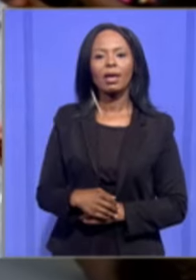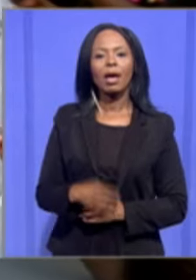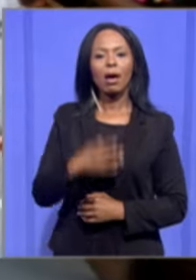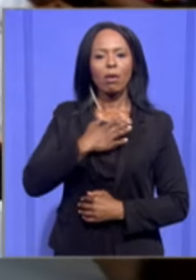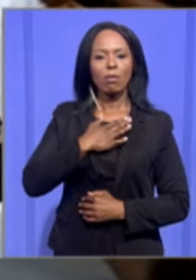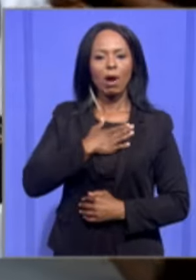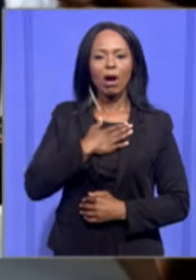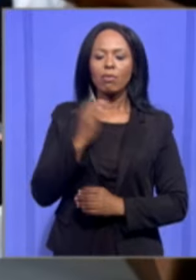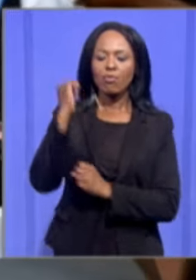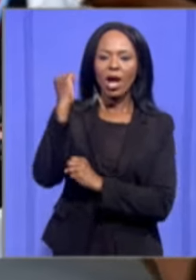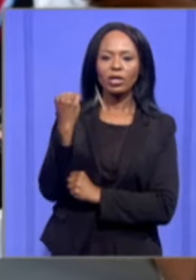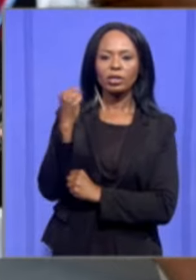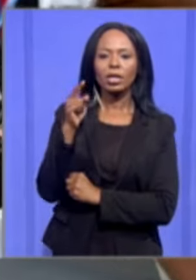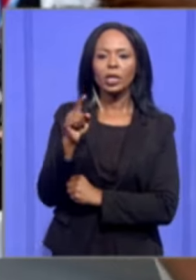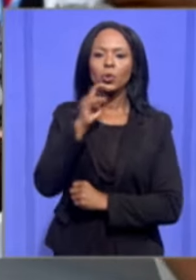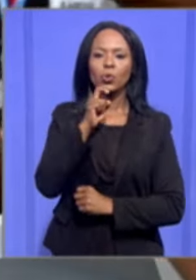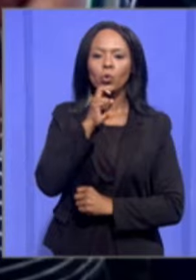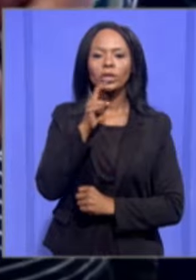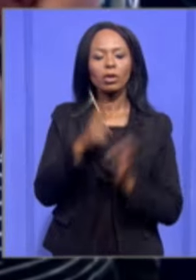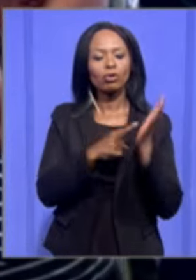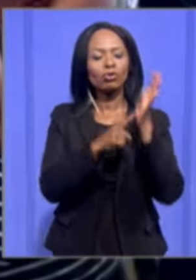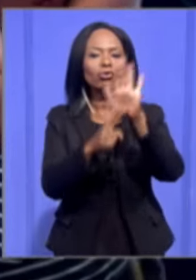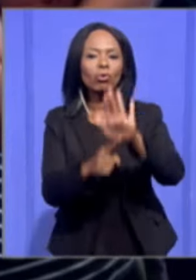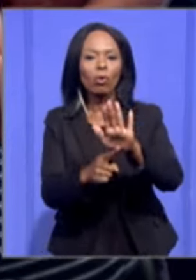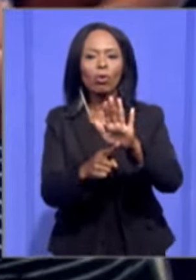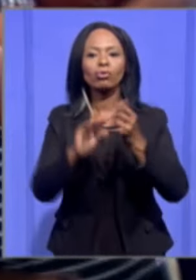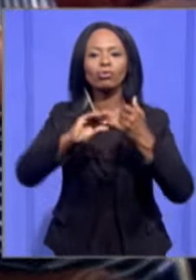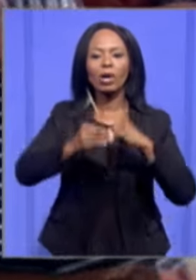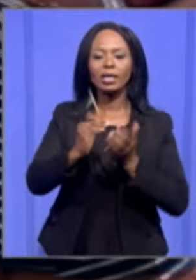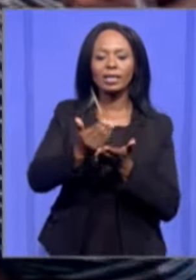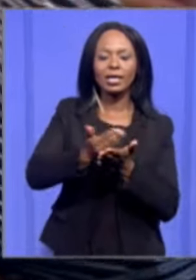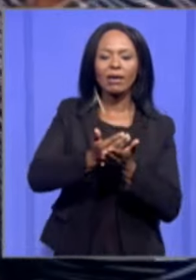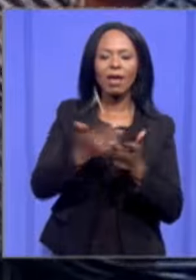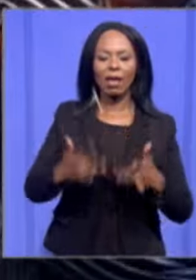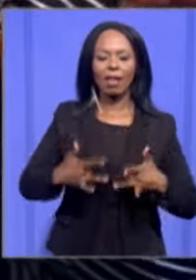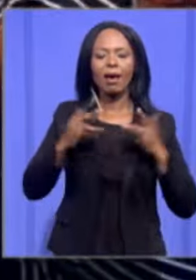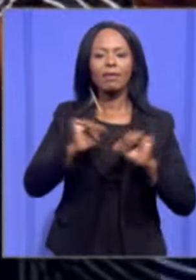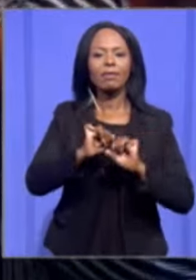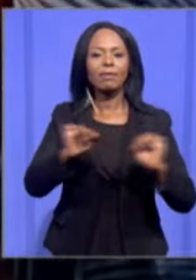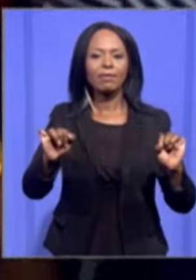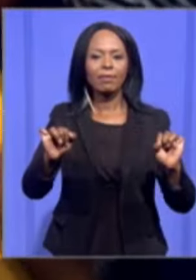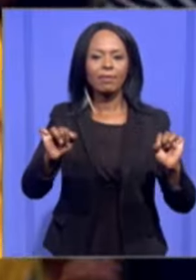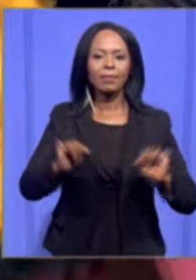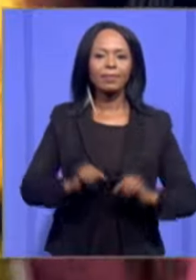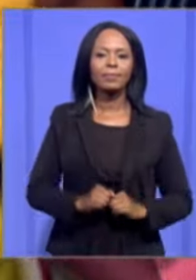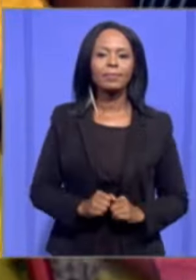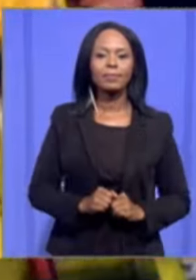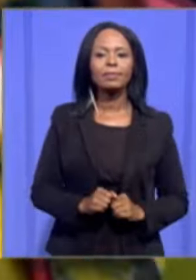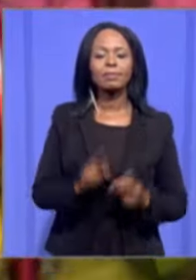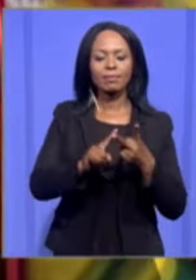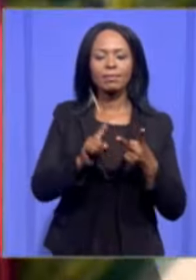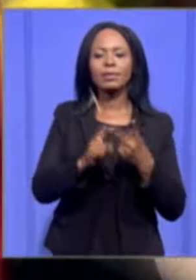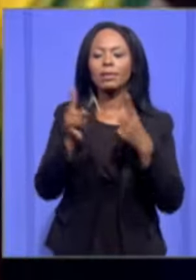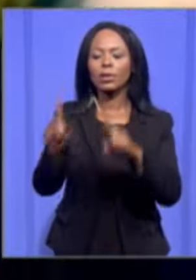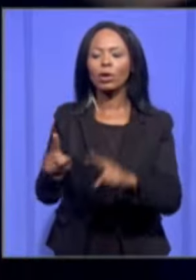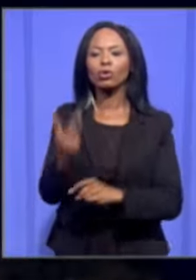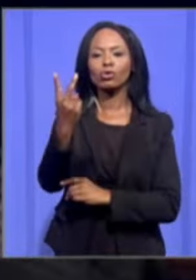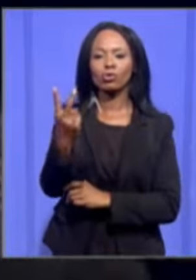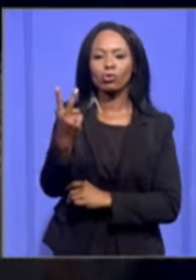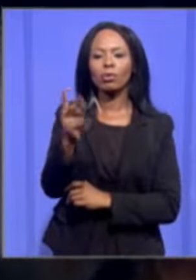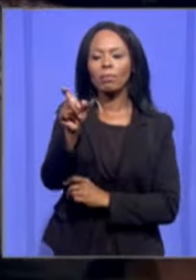batho. Morago o ne a kopana le balwetse ba bangwe ba le robedi kwa bookelong jwa Botlokwa. Mo president wa